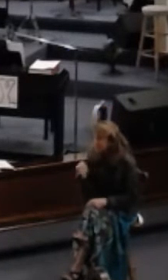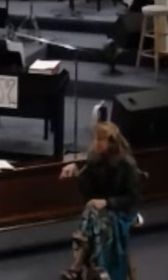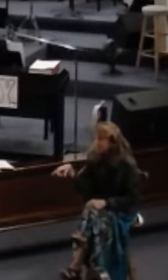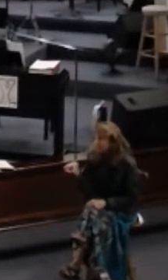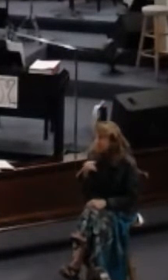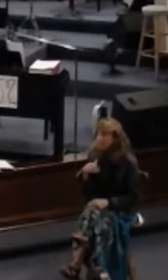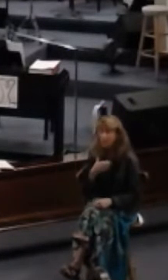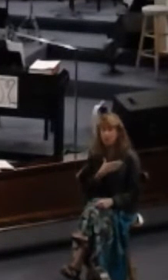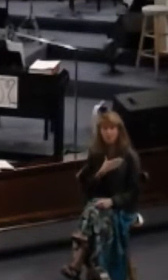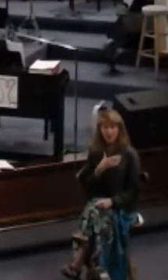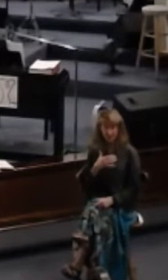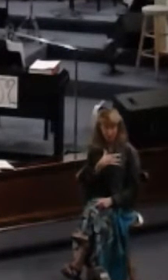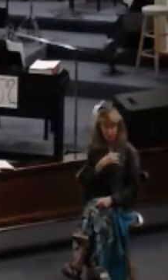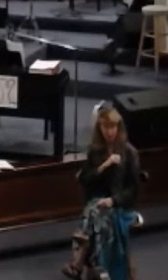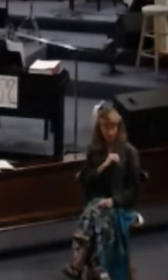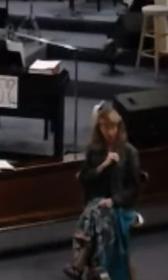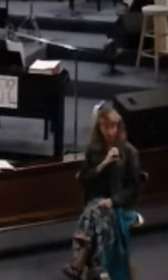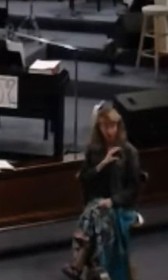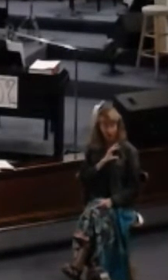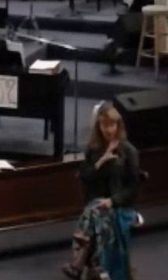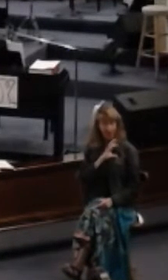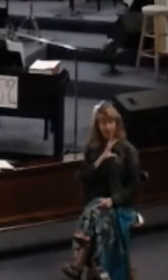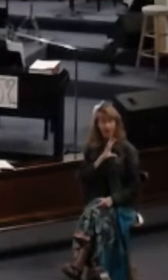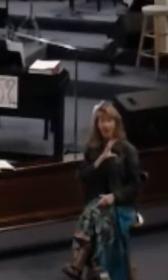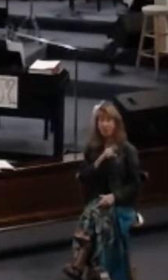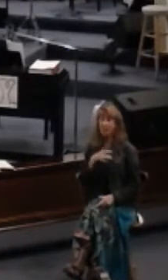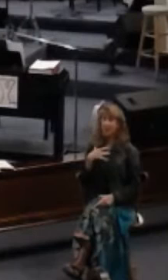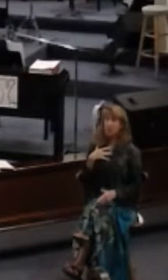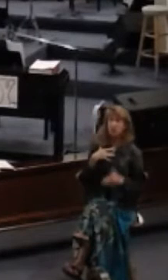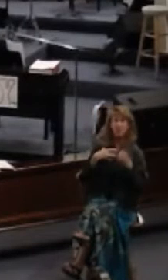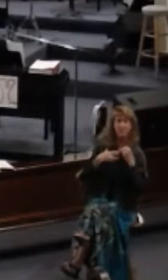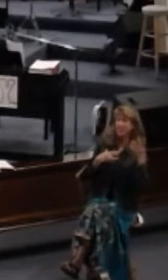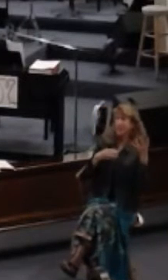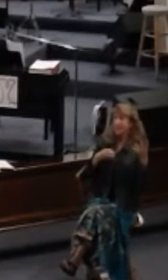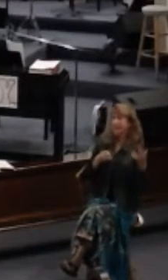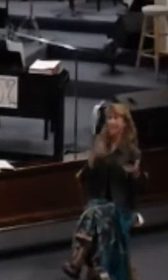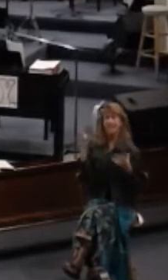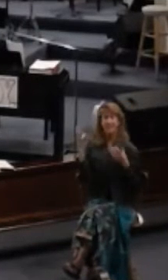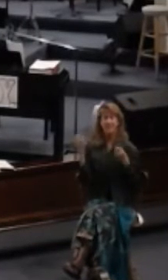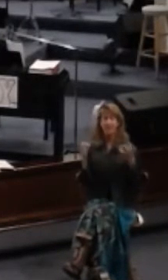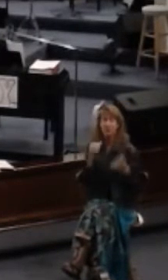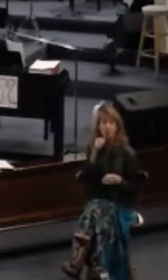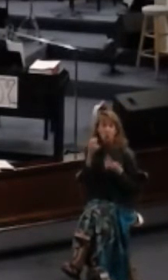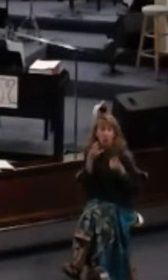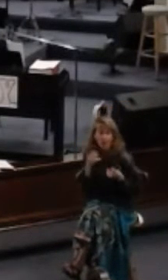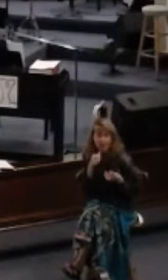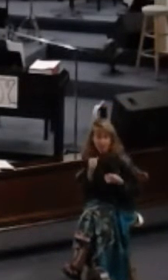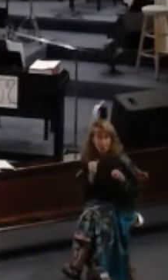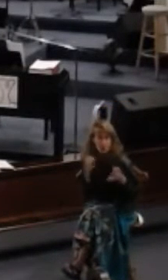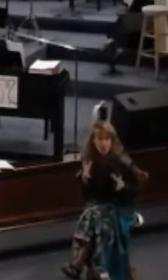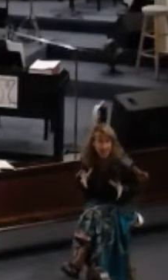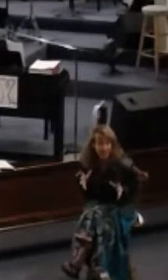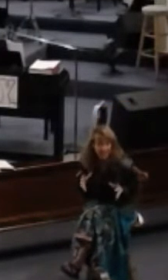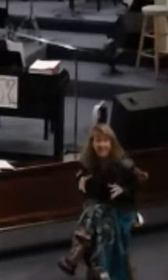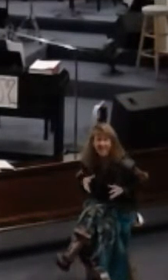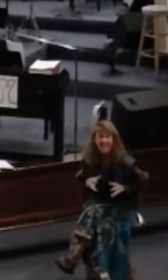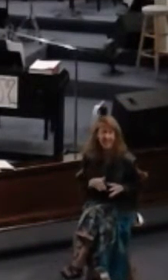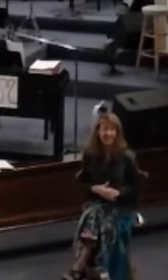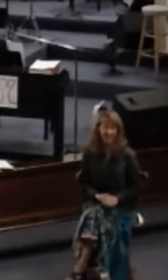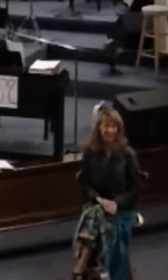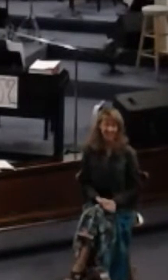that my chest swells up and sometimes I just feel like I could bust out in song. Don't worry, I'm not going to bust out in song.